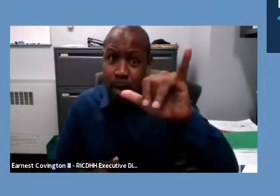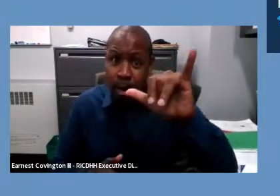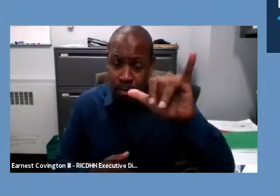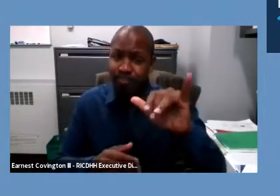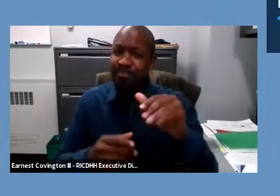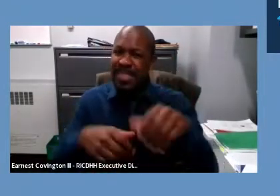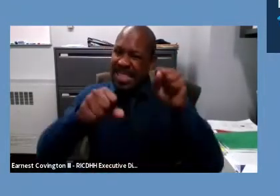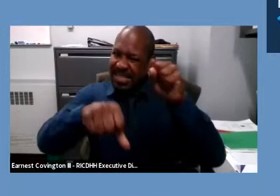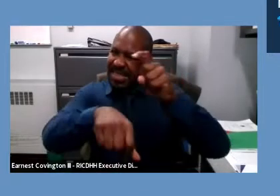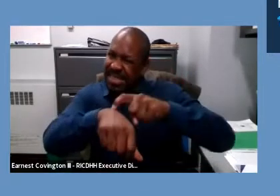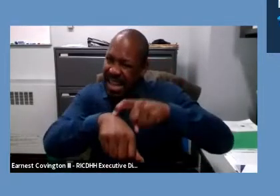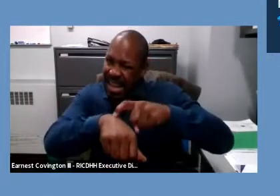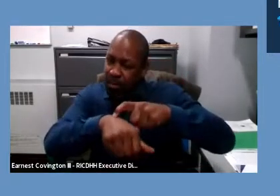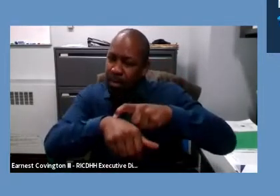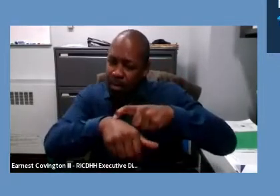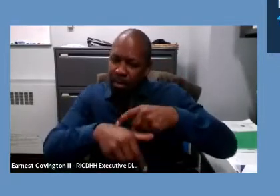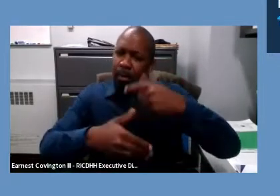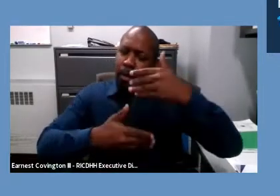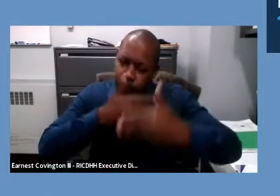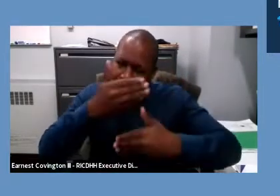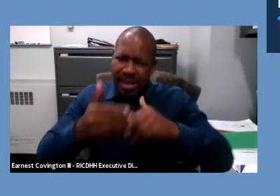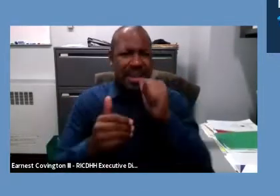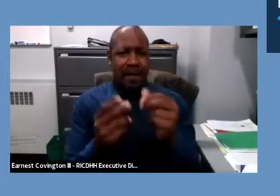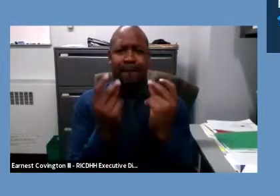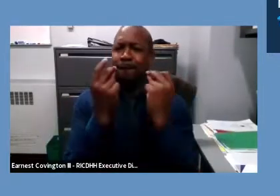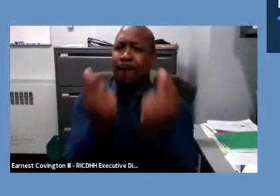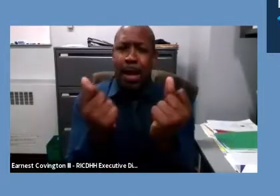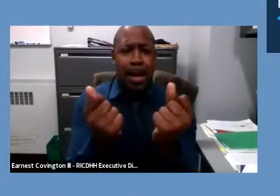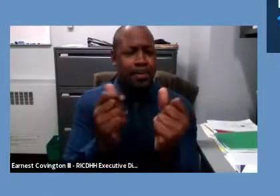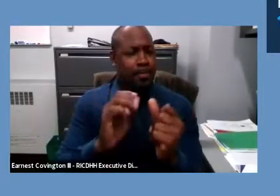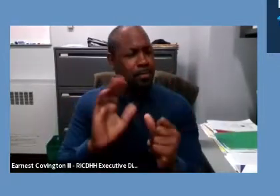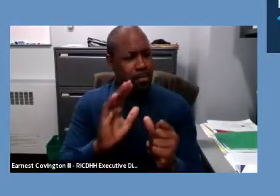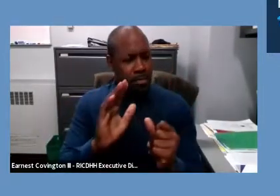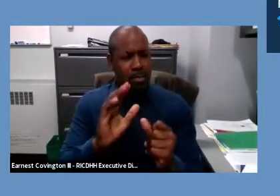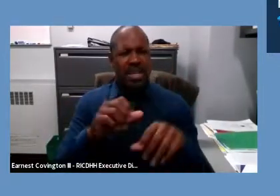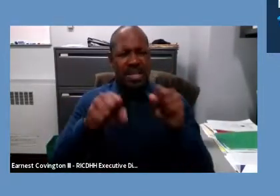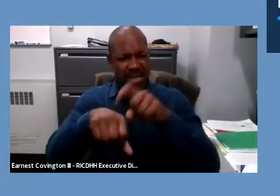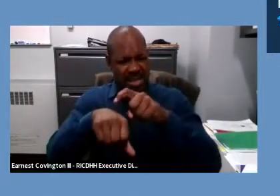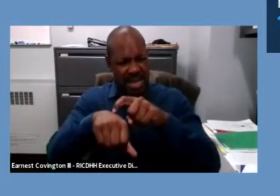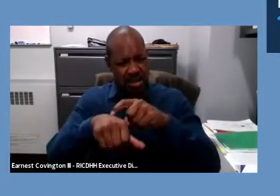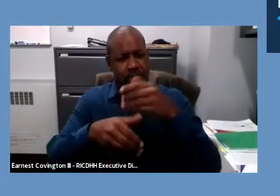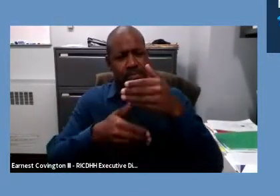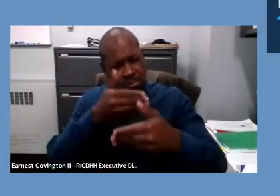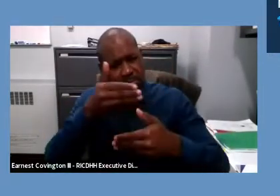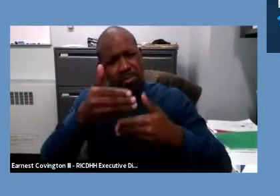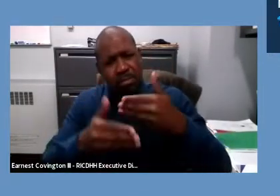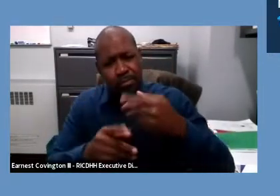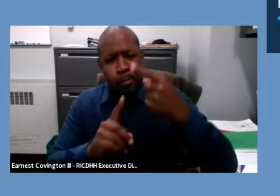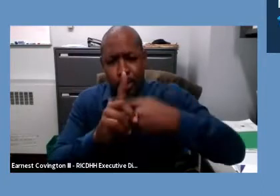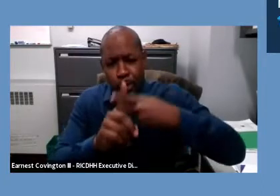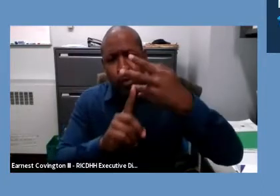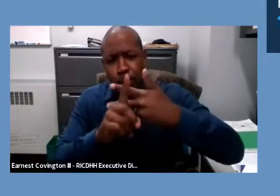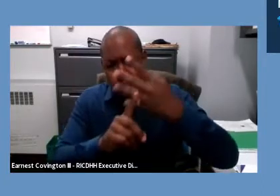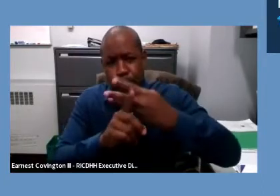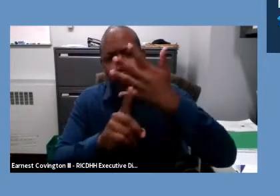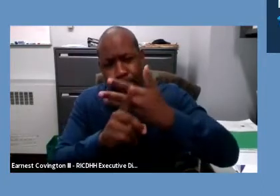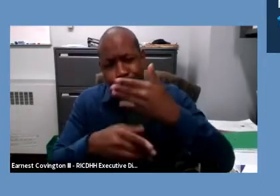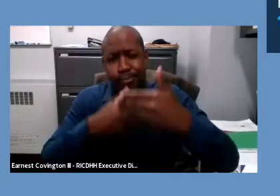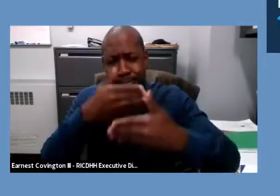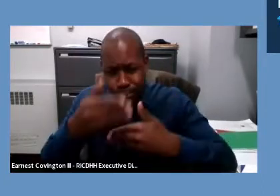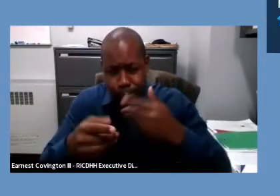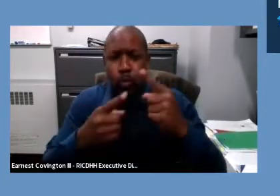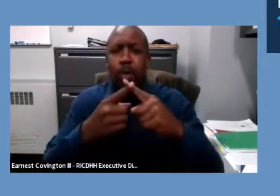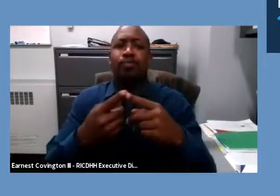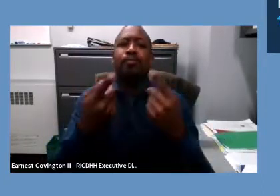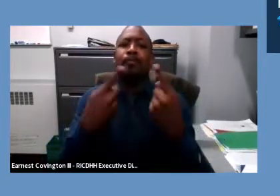The complaint process itself takes time. It's not simple and it's not quick. It